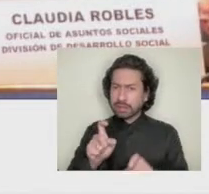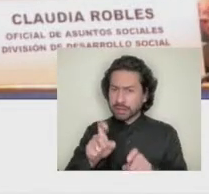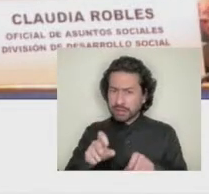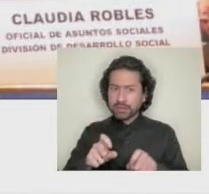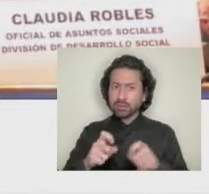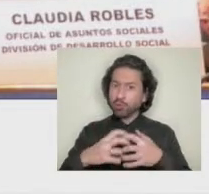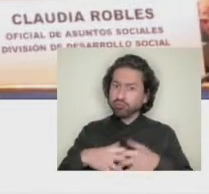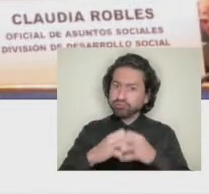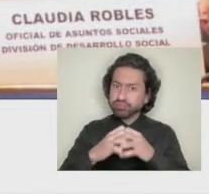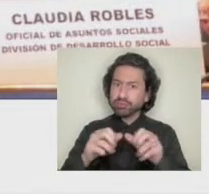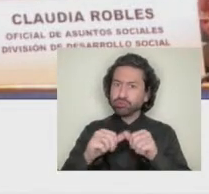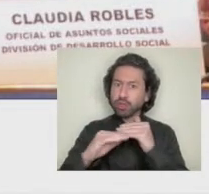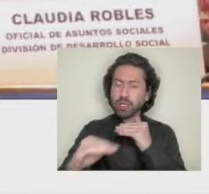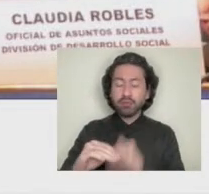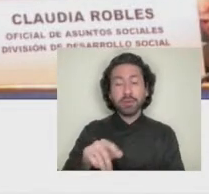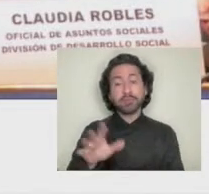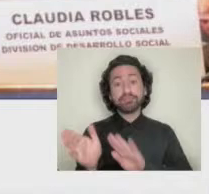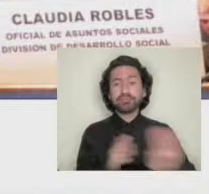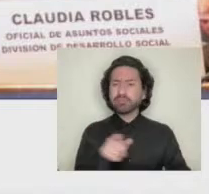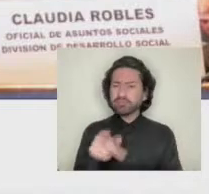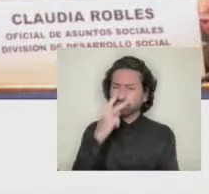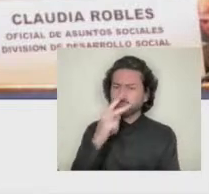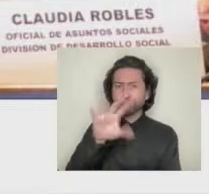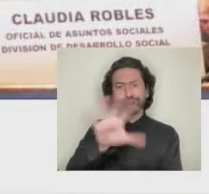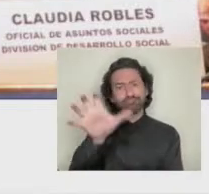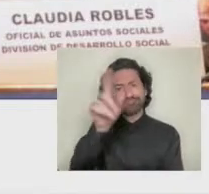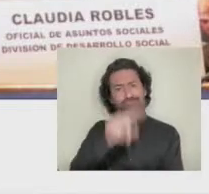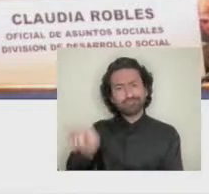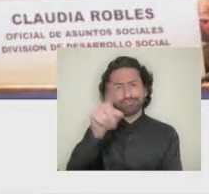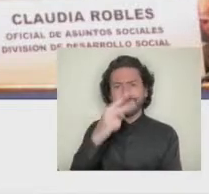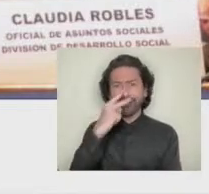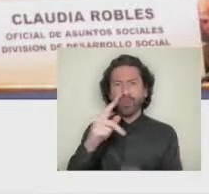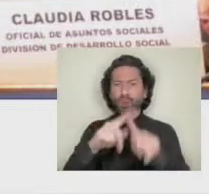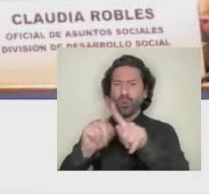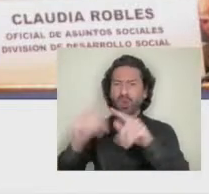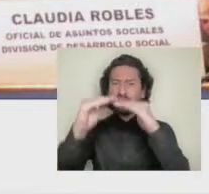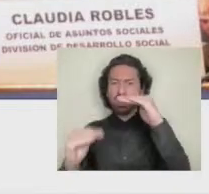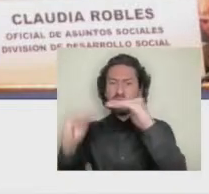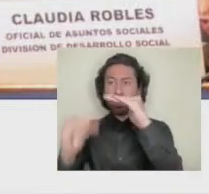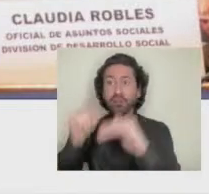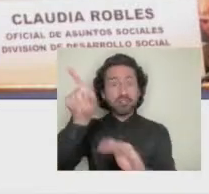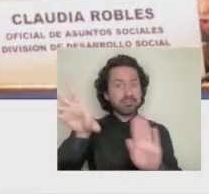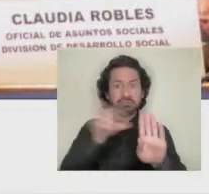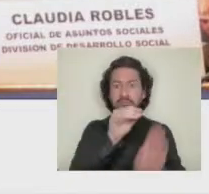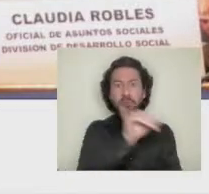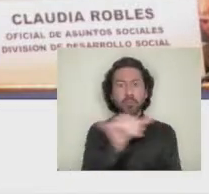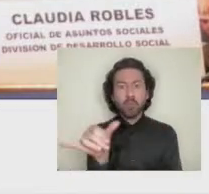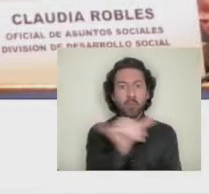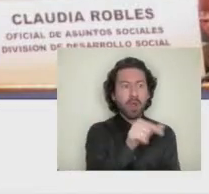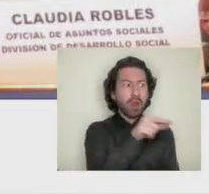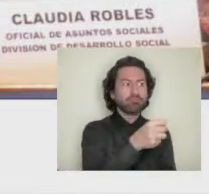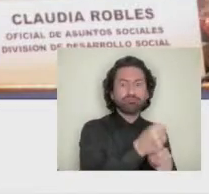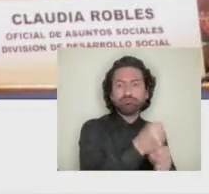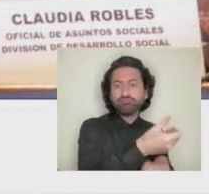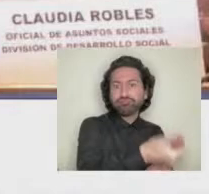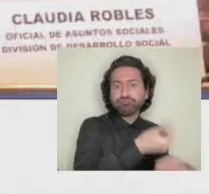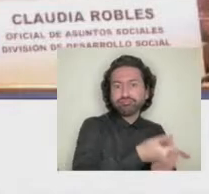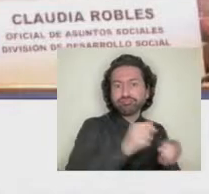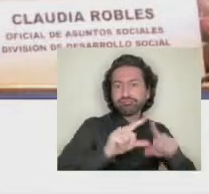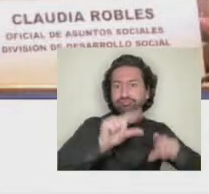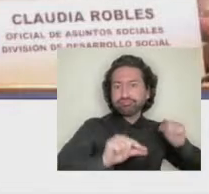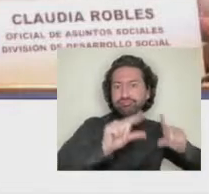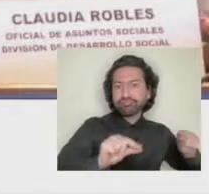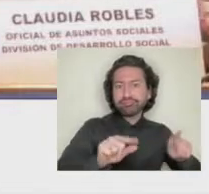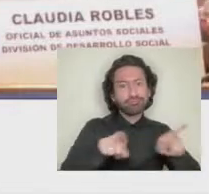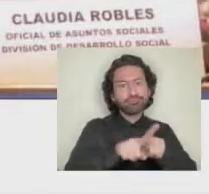region evidences profound inequalities that are a mirror of income inequalities originated in the